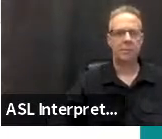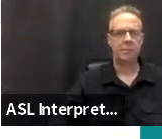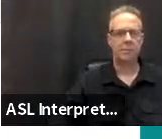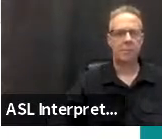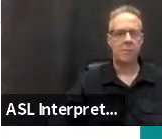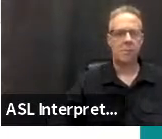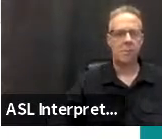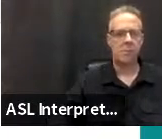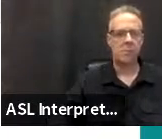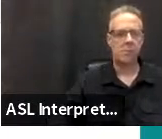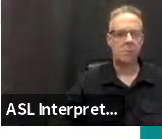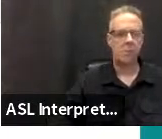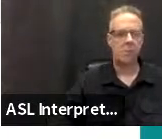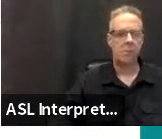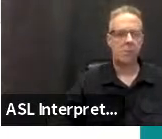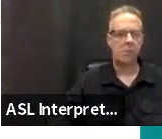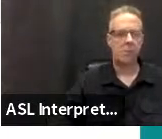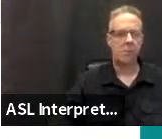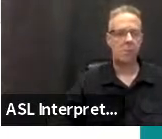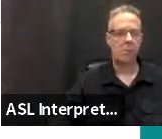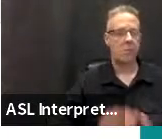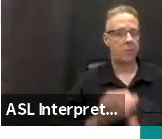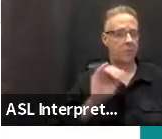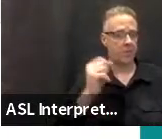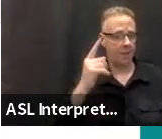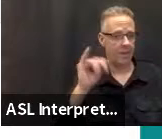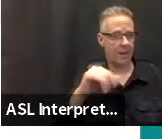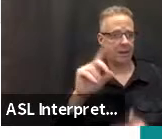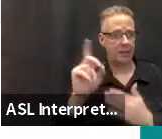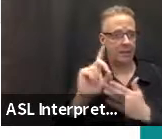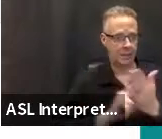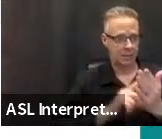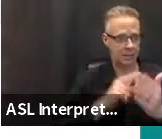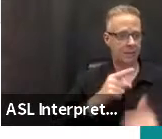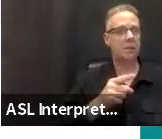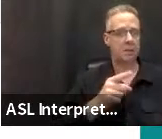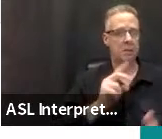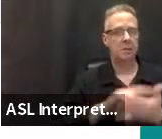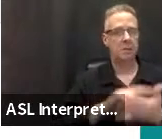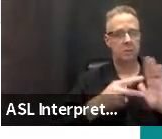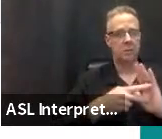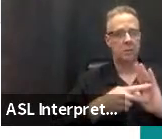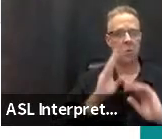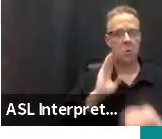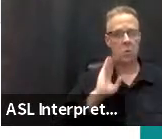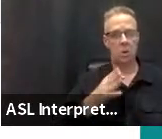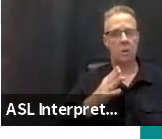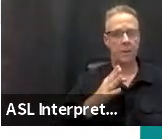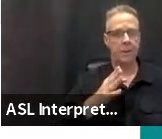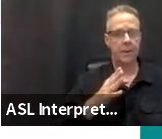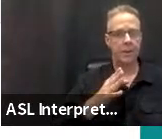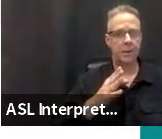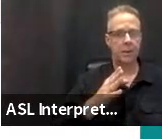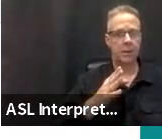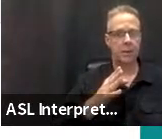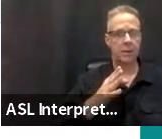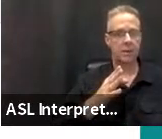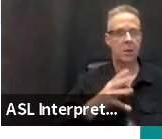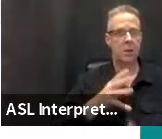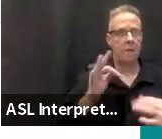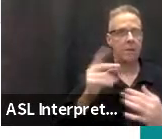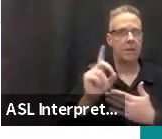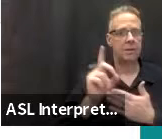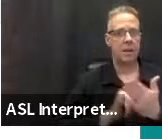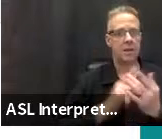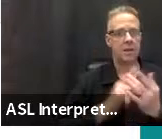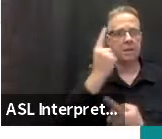So, you know, with that particular design, there will be a lot of design